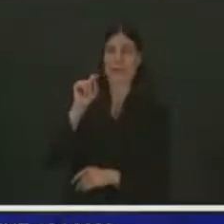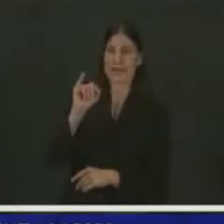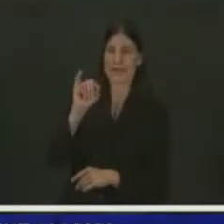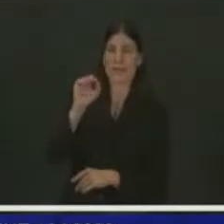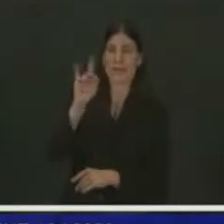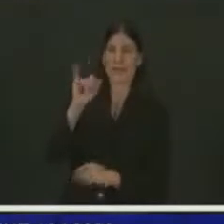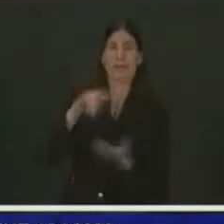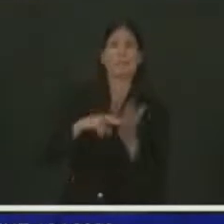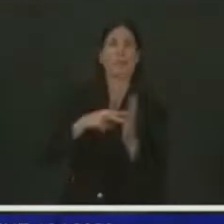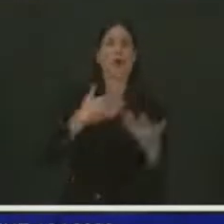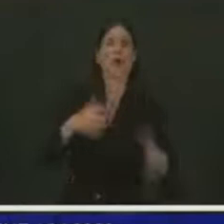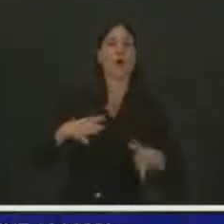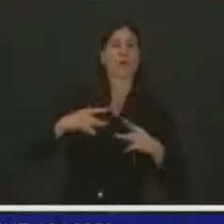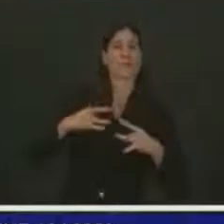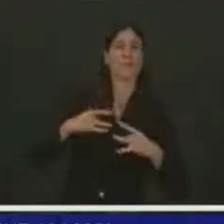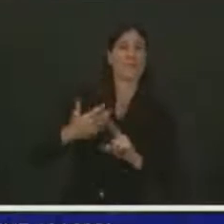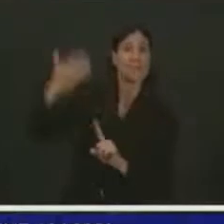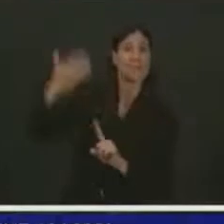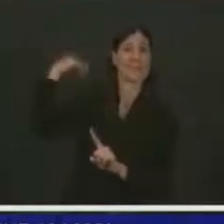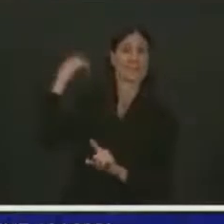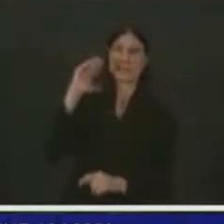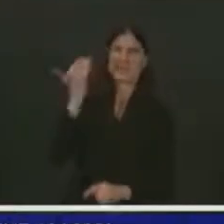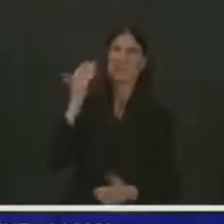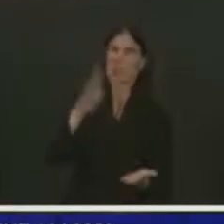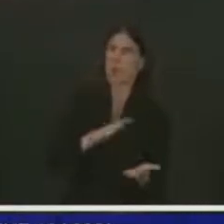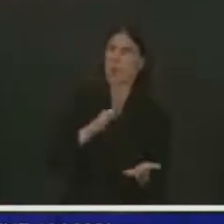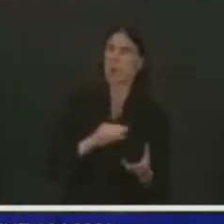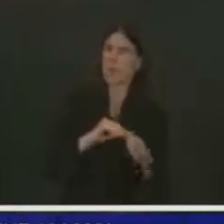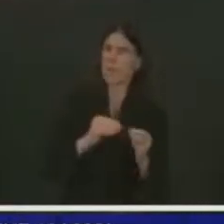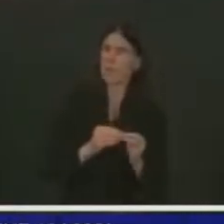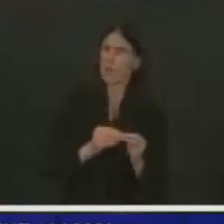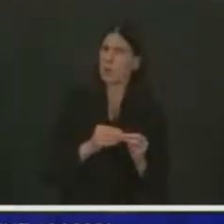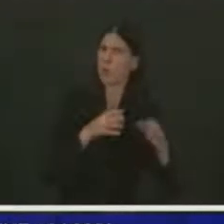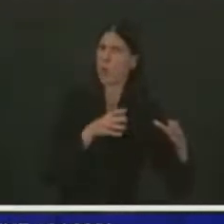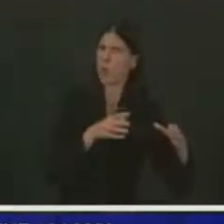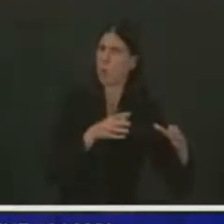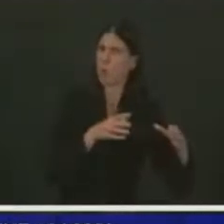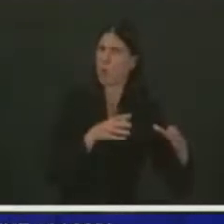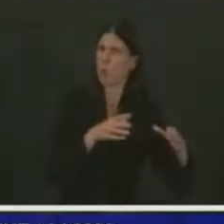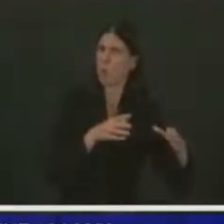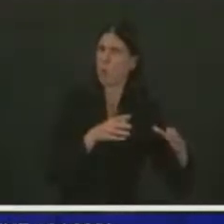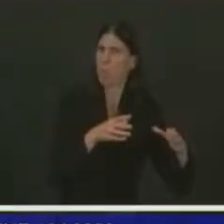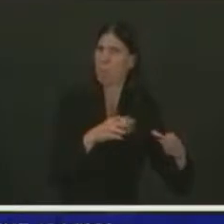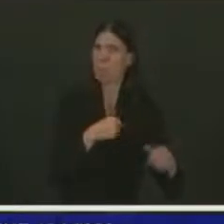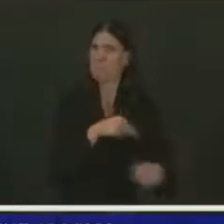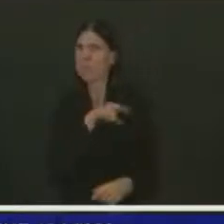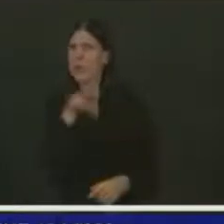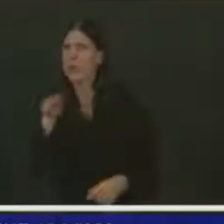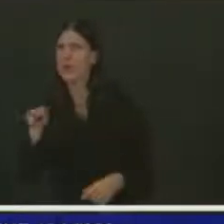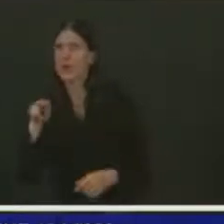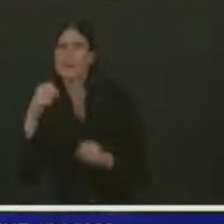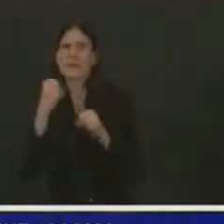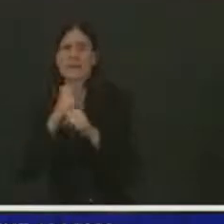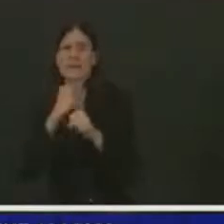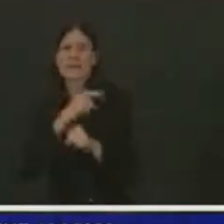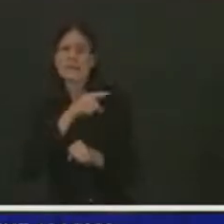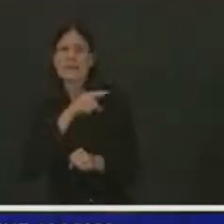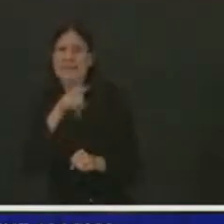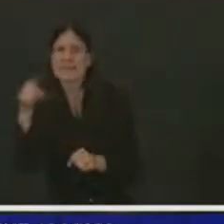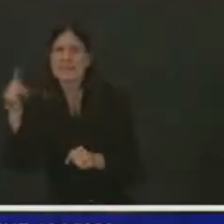how to help assist in areas where we're seeing the differences in the